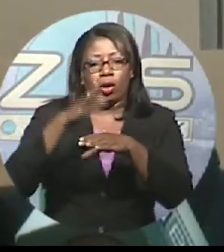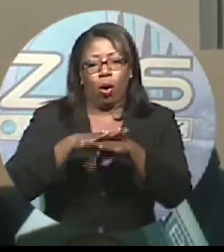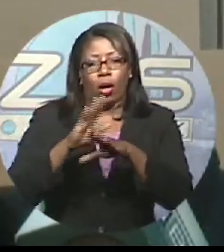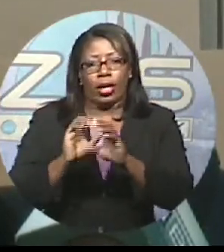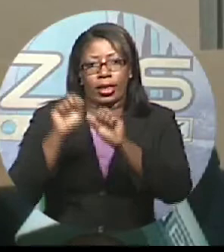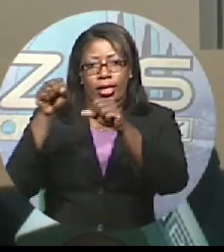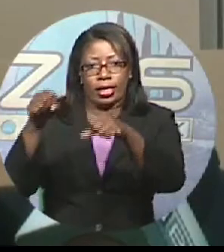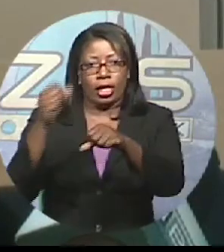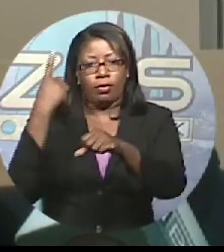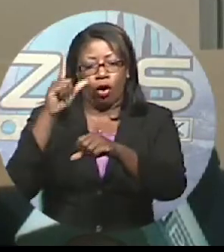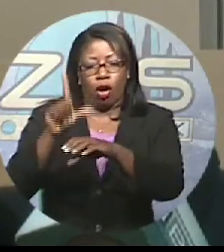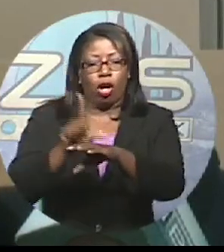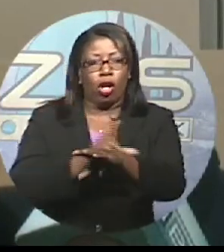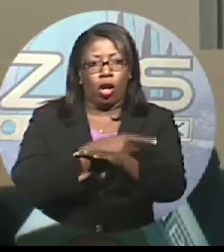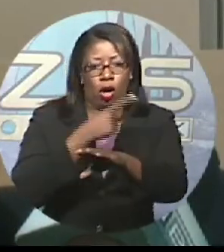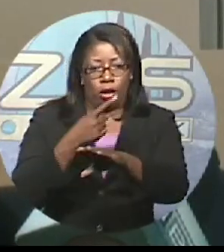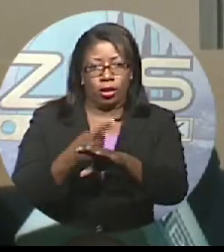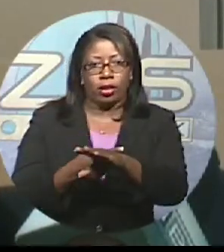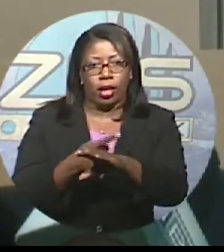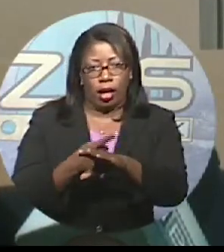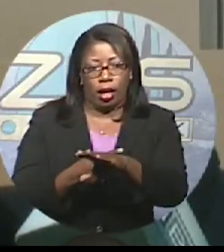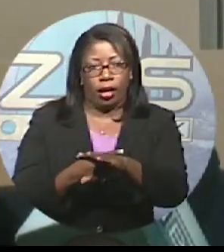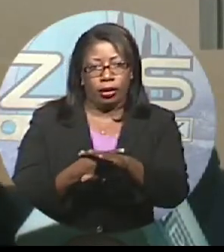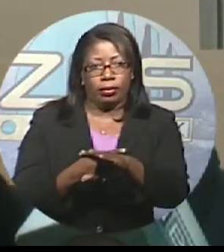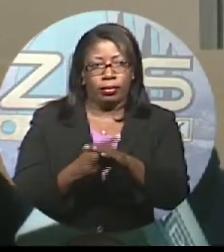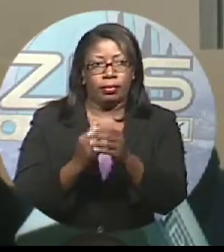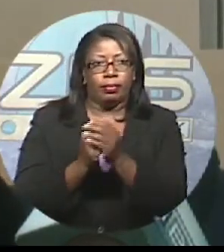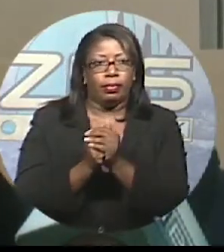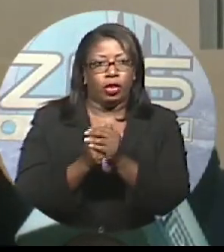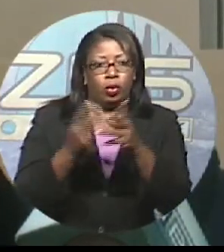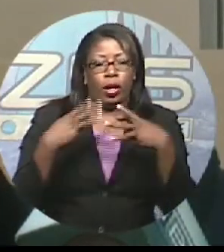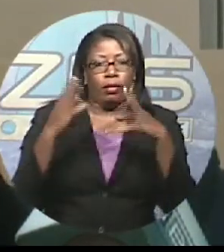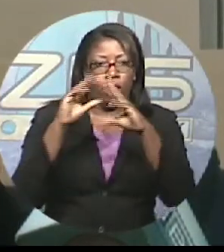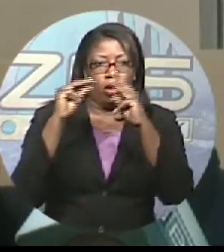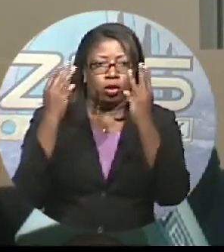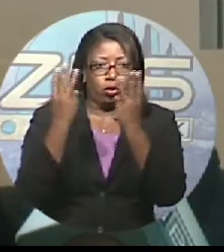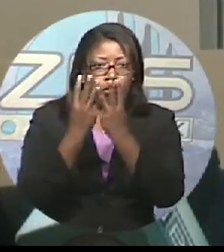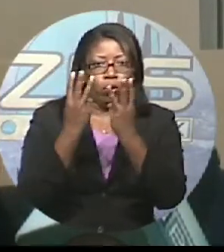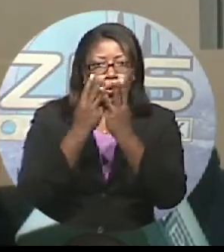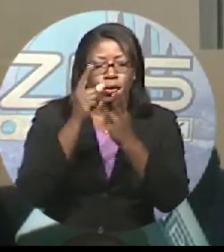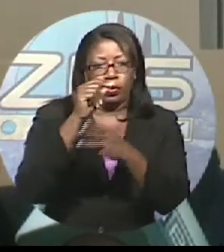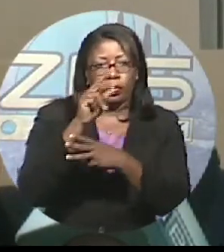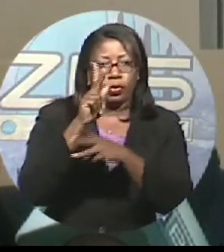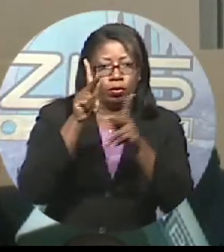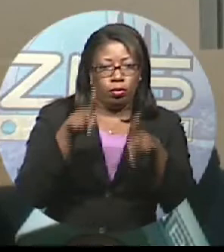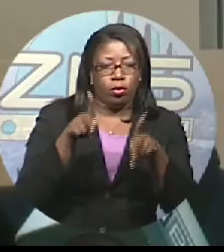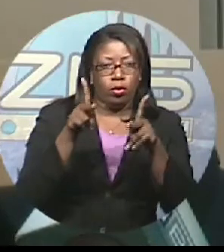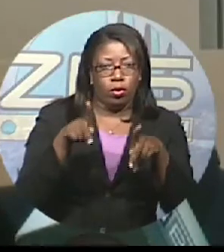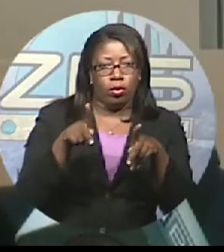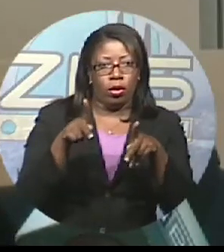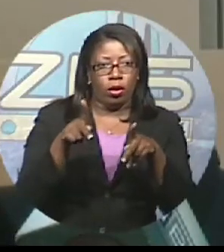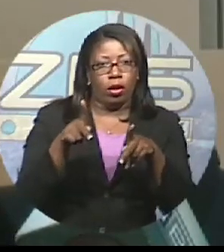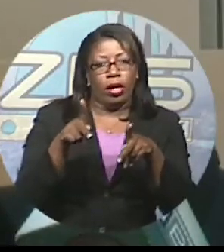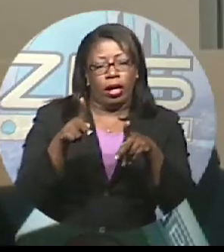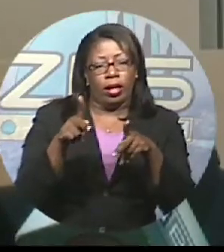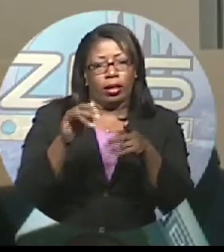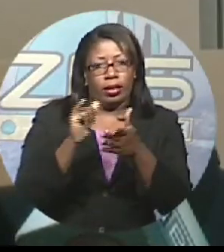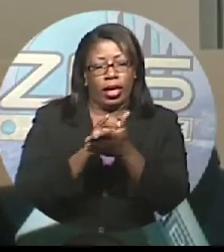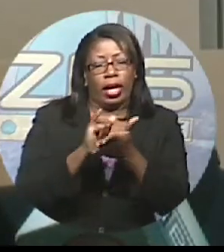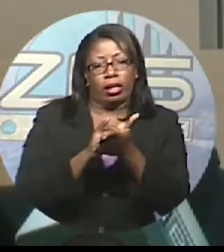having to come back and refuel. It carries a crew of about 24 persons, which is adequate to respond to